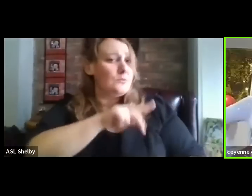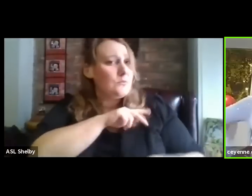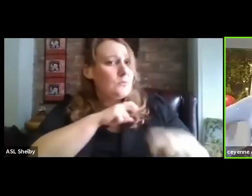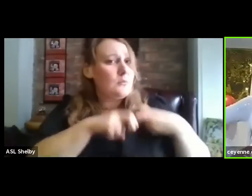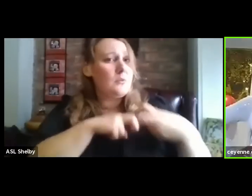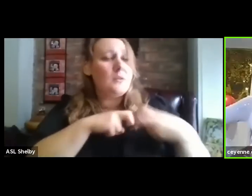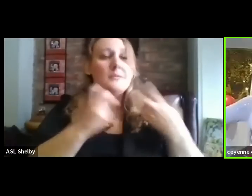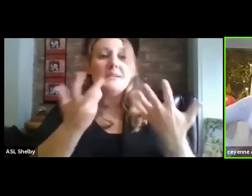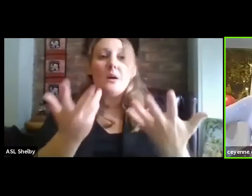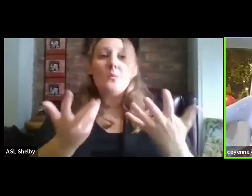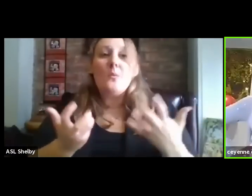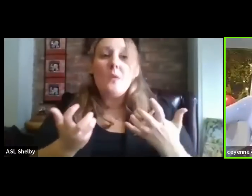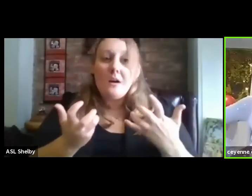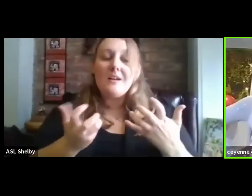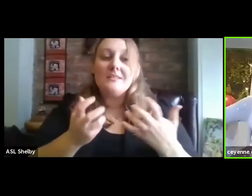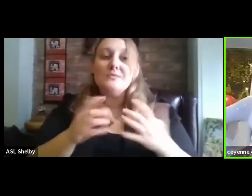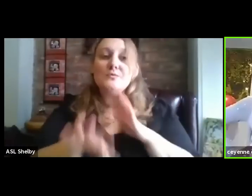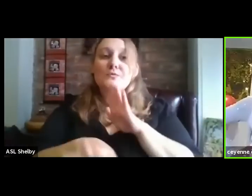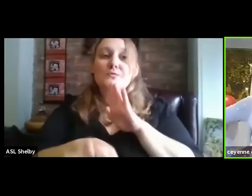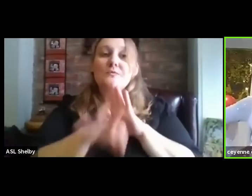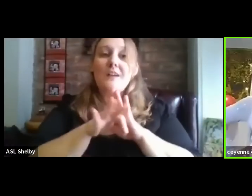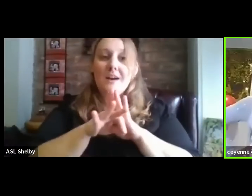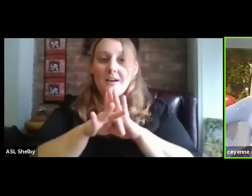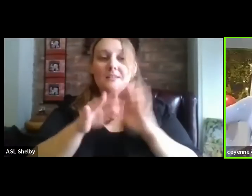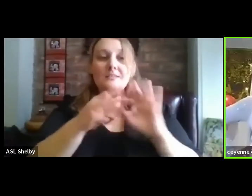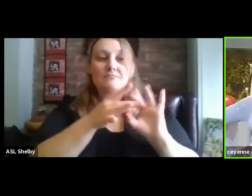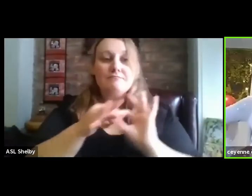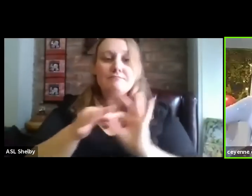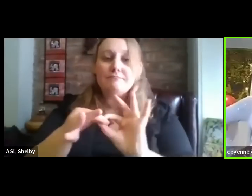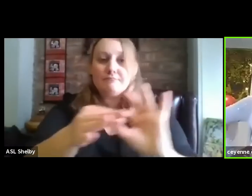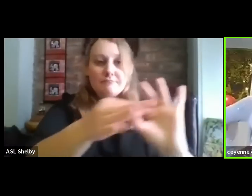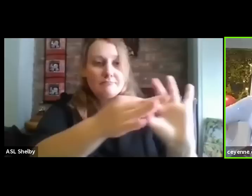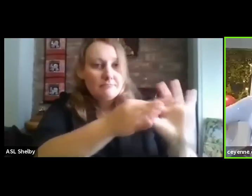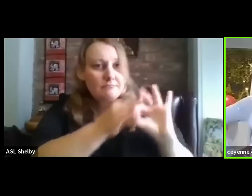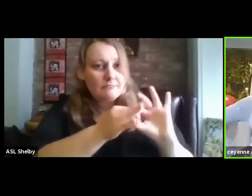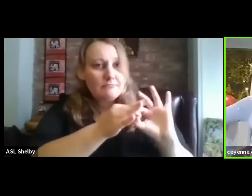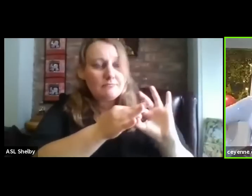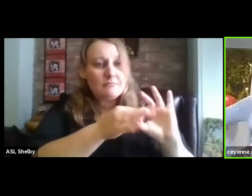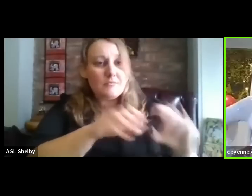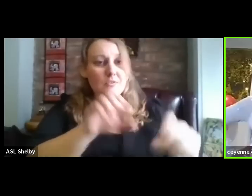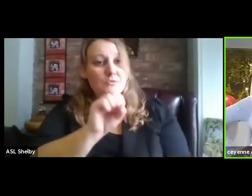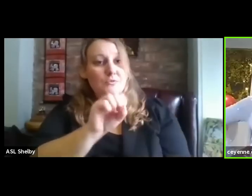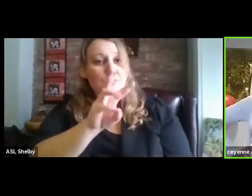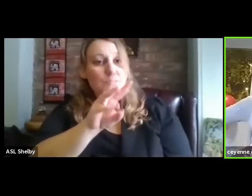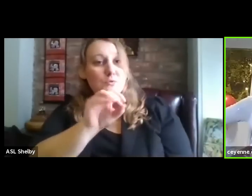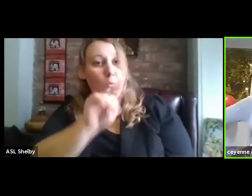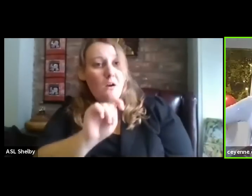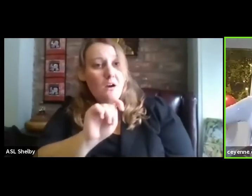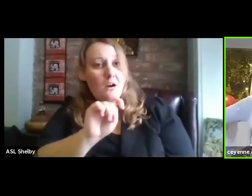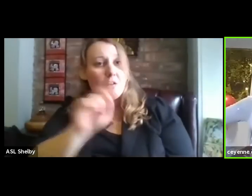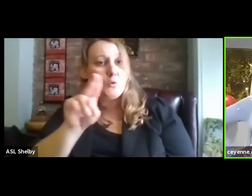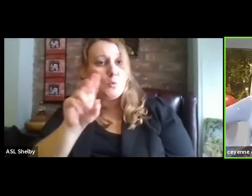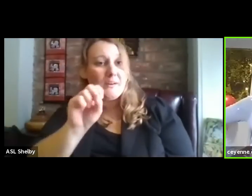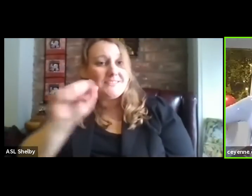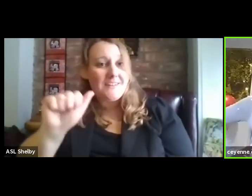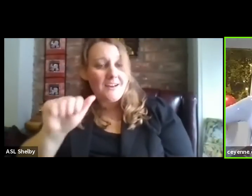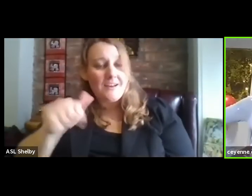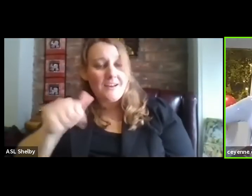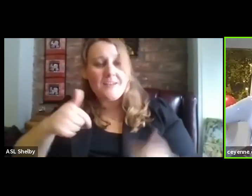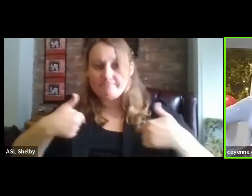way to unify, to work with SWAP. I am literally on the board of SWAP USA.